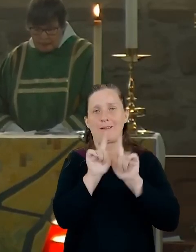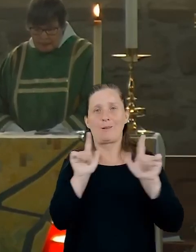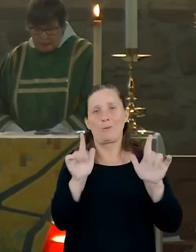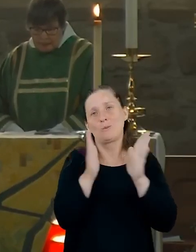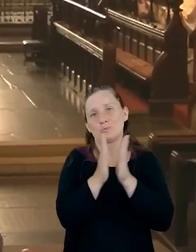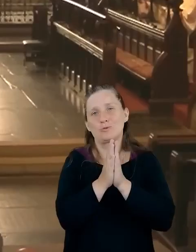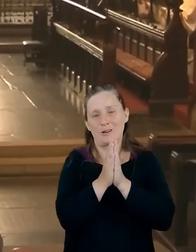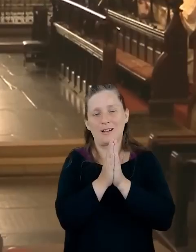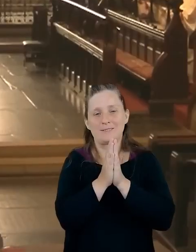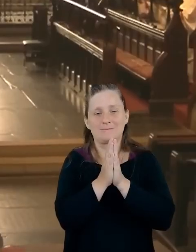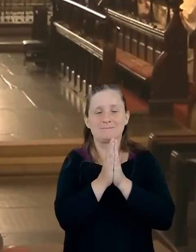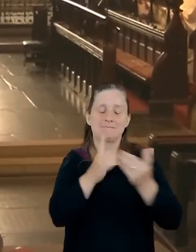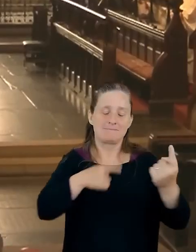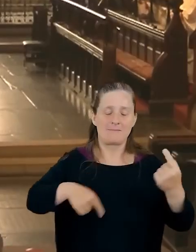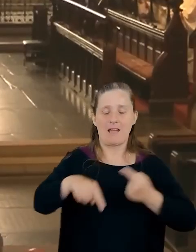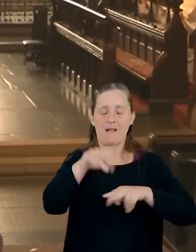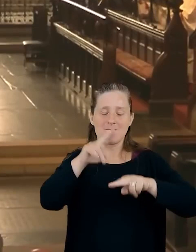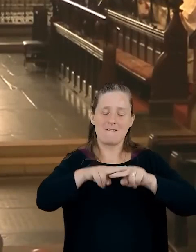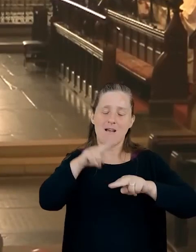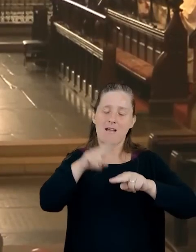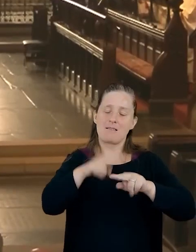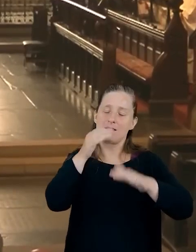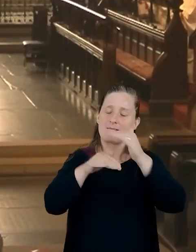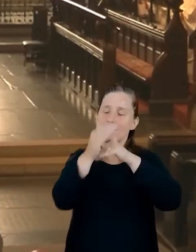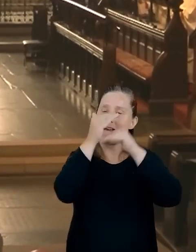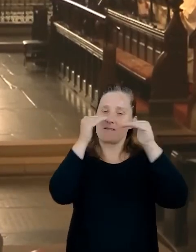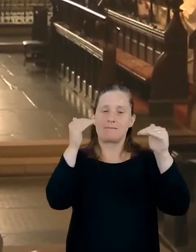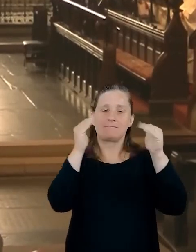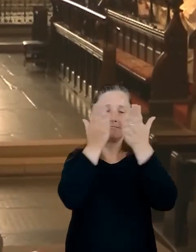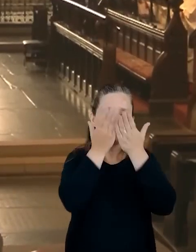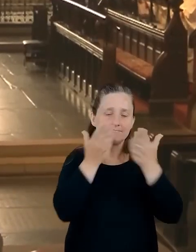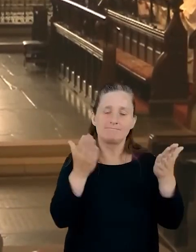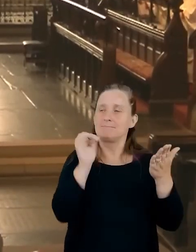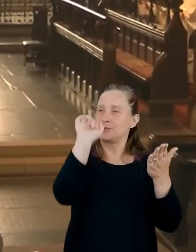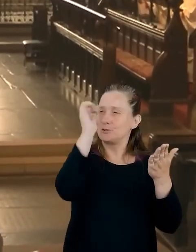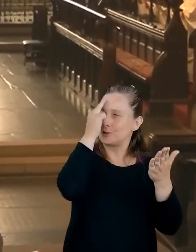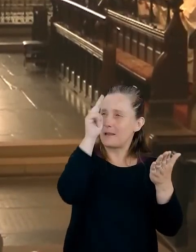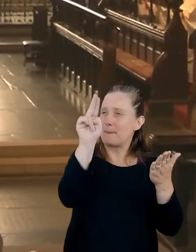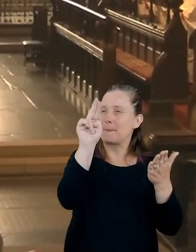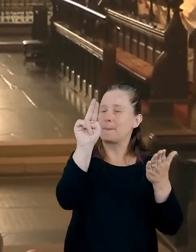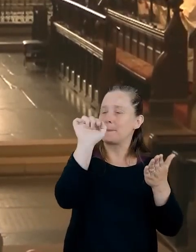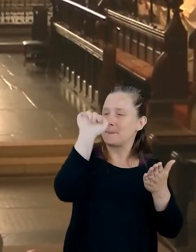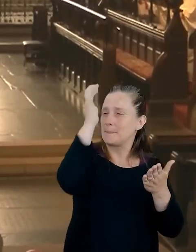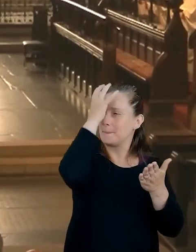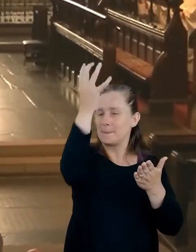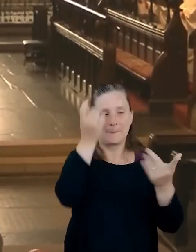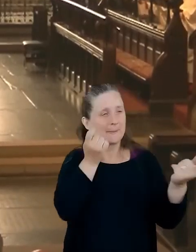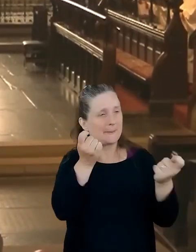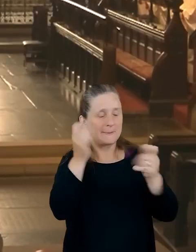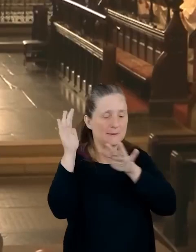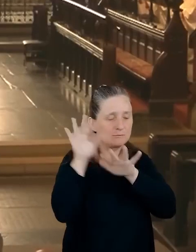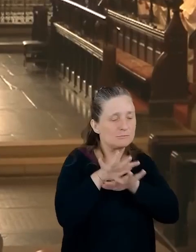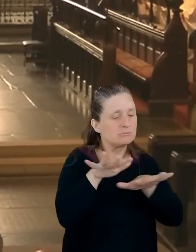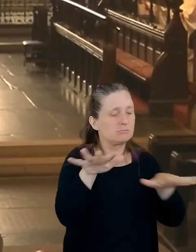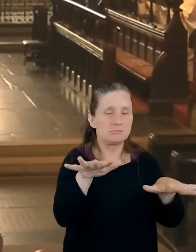us. Our Father, who art in heaven, hallowed be thy name. Thy